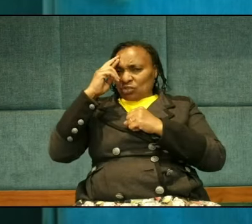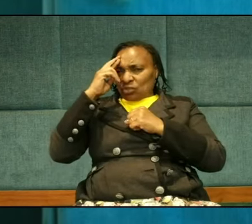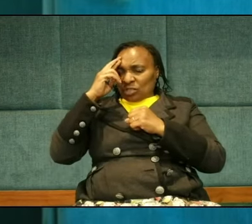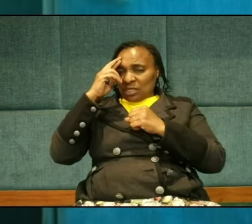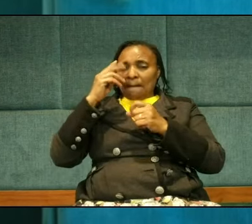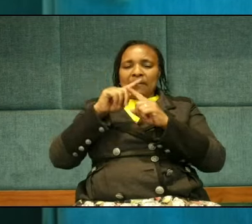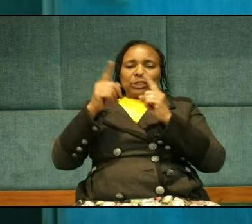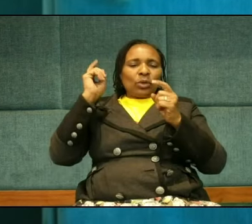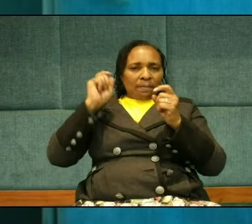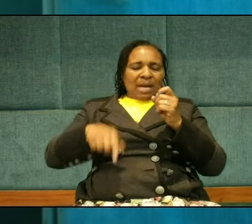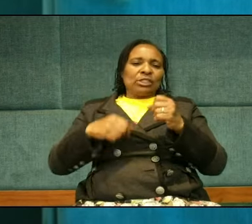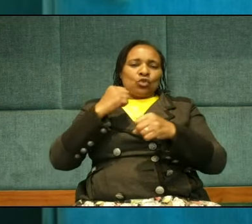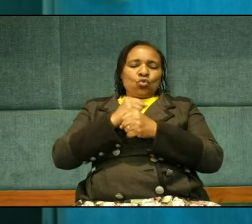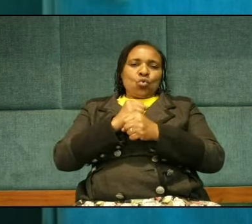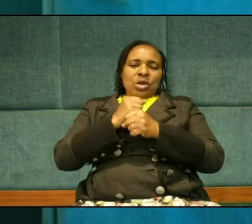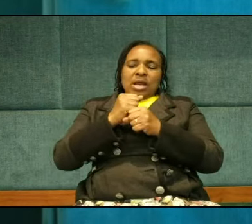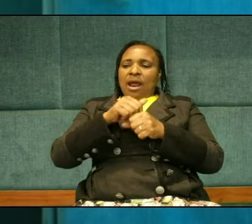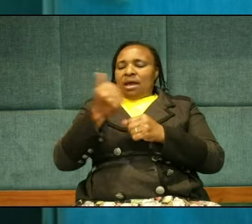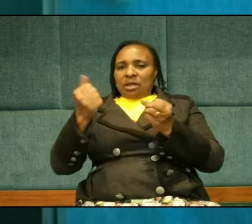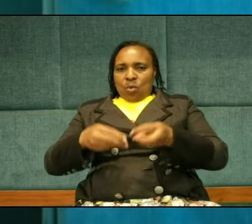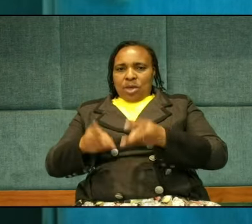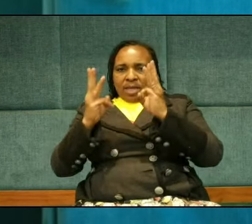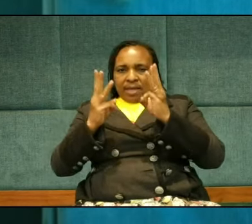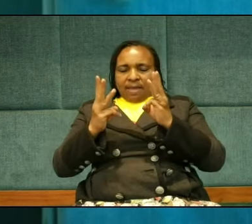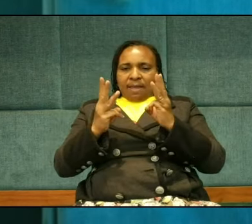do them either way. And